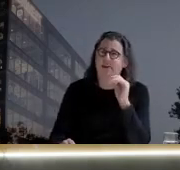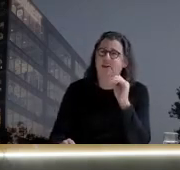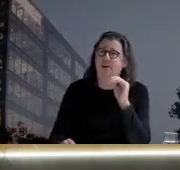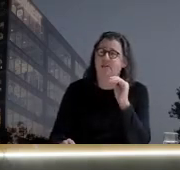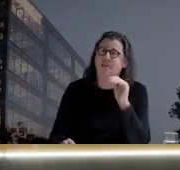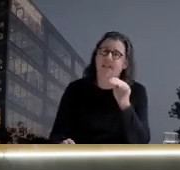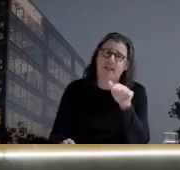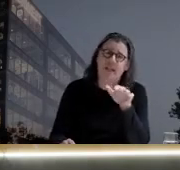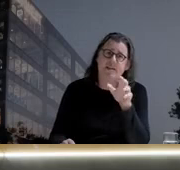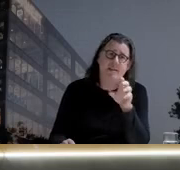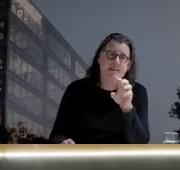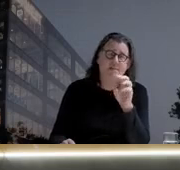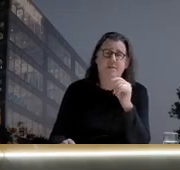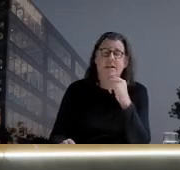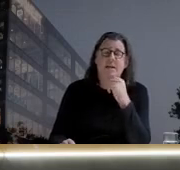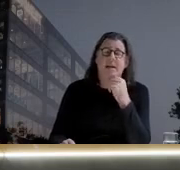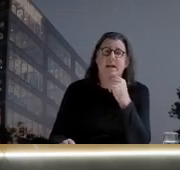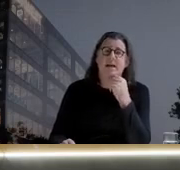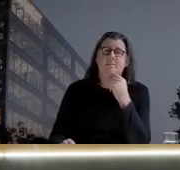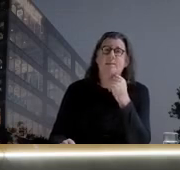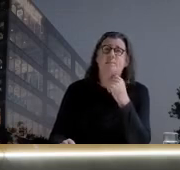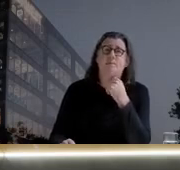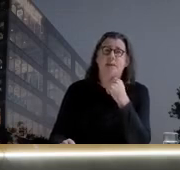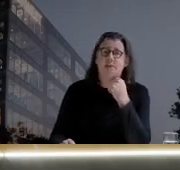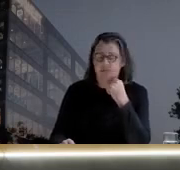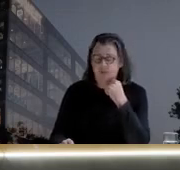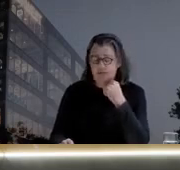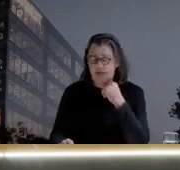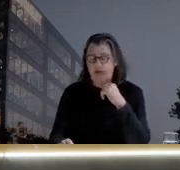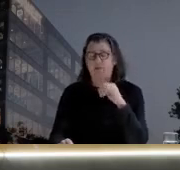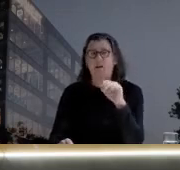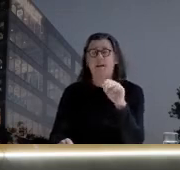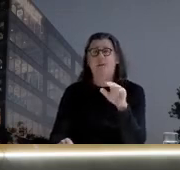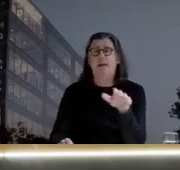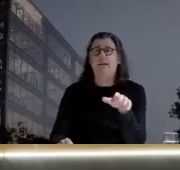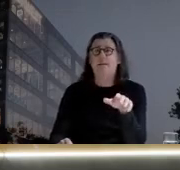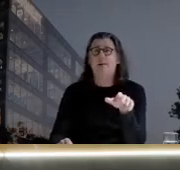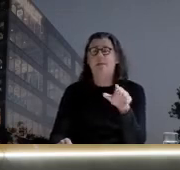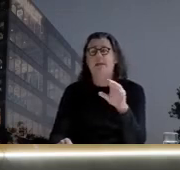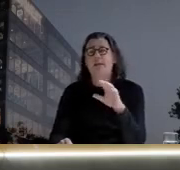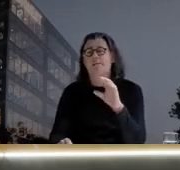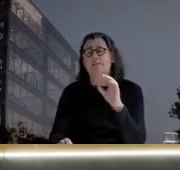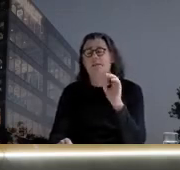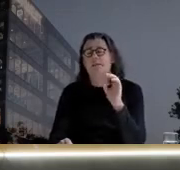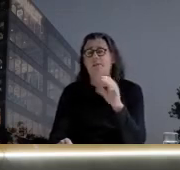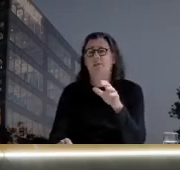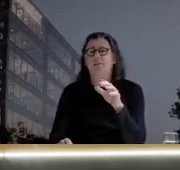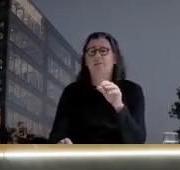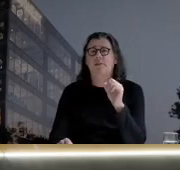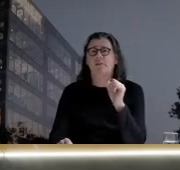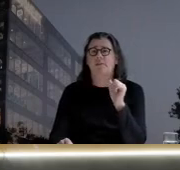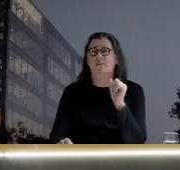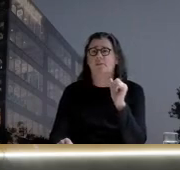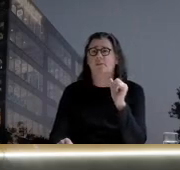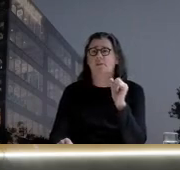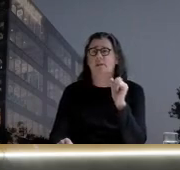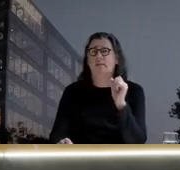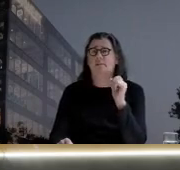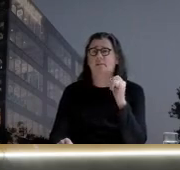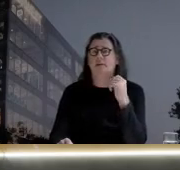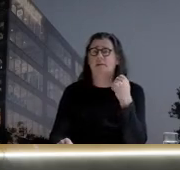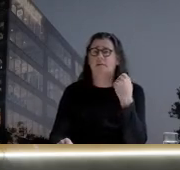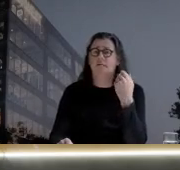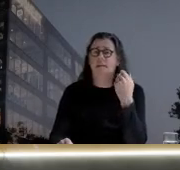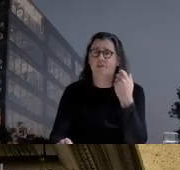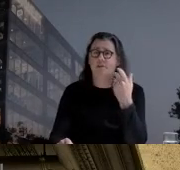all of the little knockoffs and little areas of imperfection, and really played them up against the new finishes that we brought